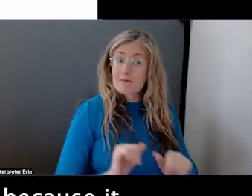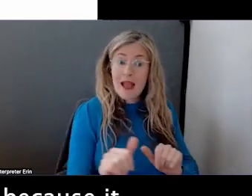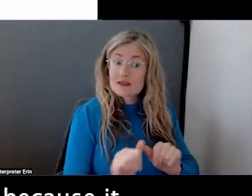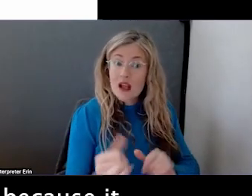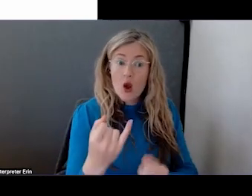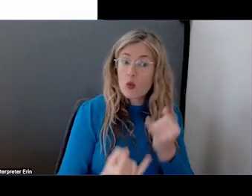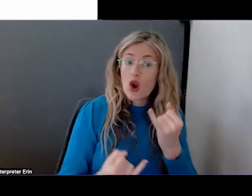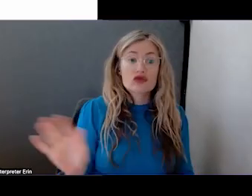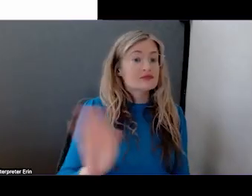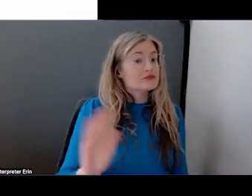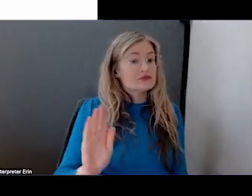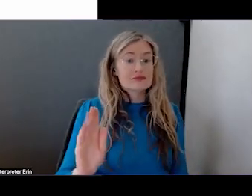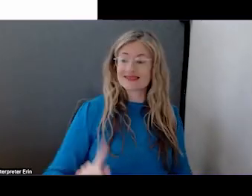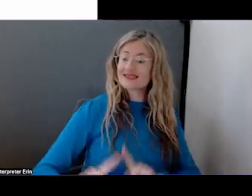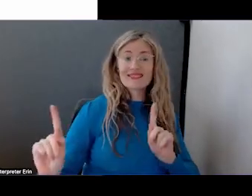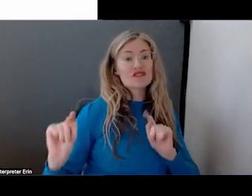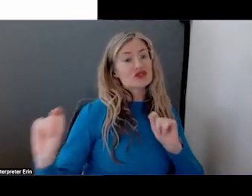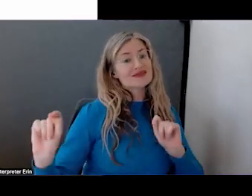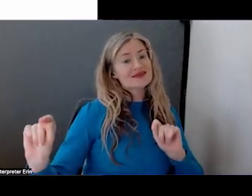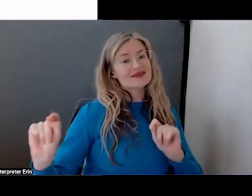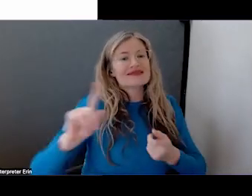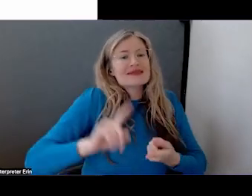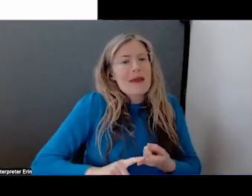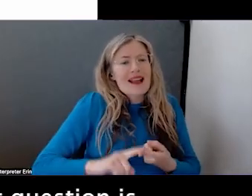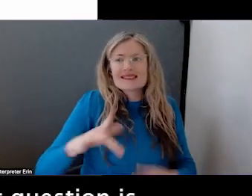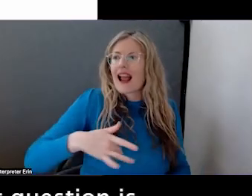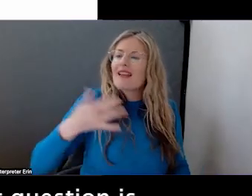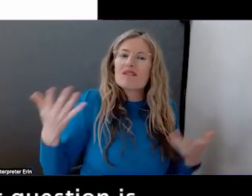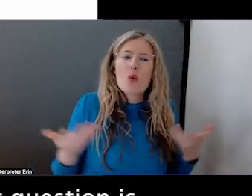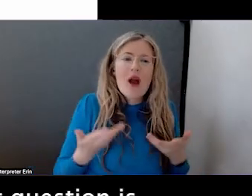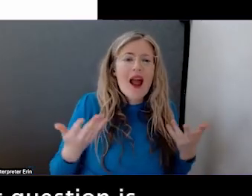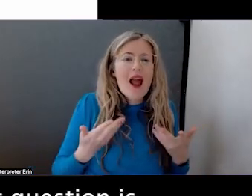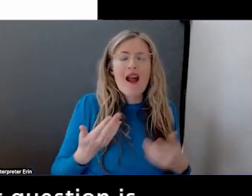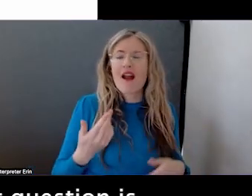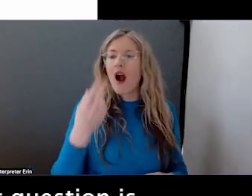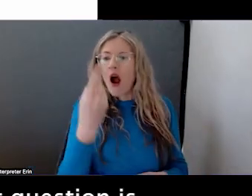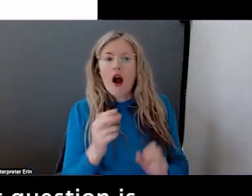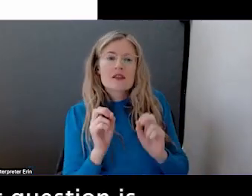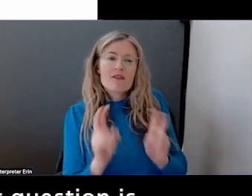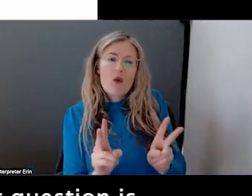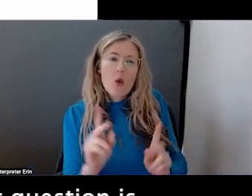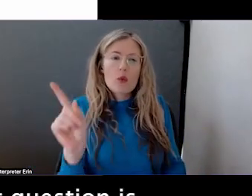different because it depends where you live and what art you're trying to make. So what we learned from that was